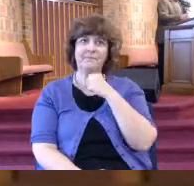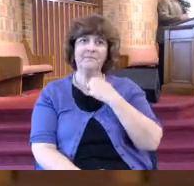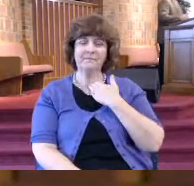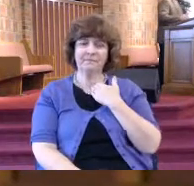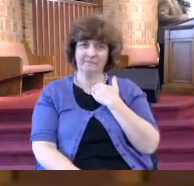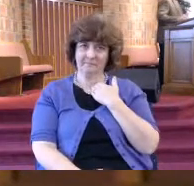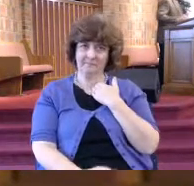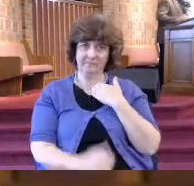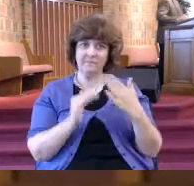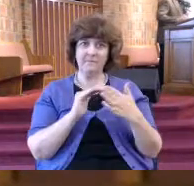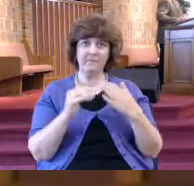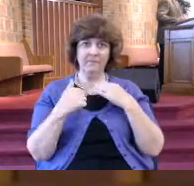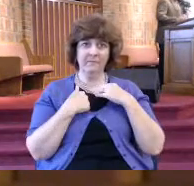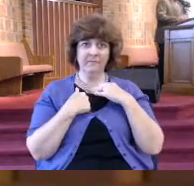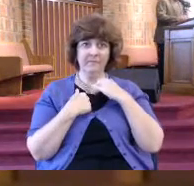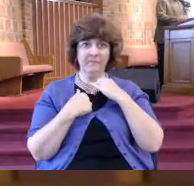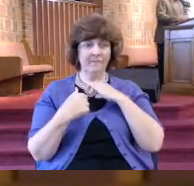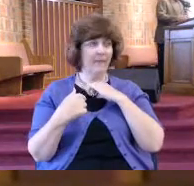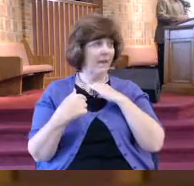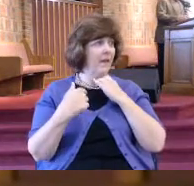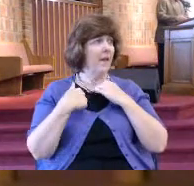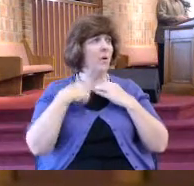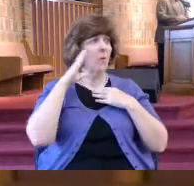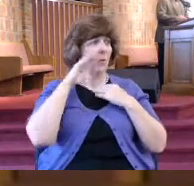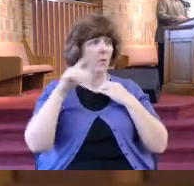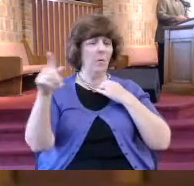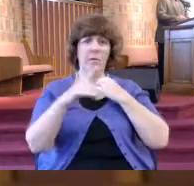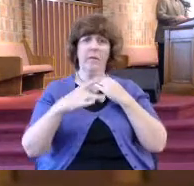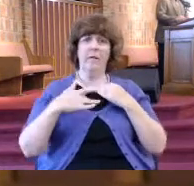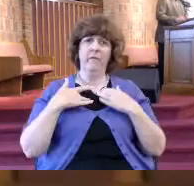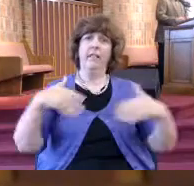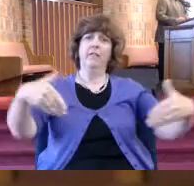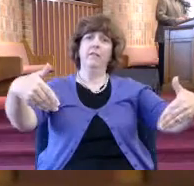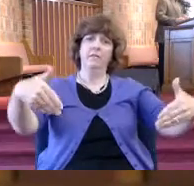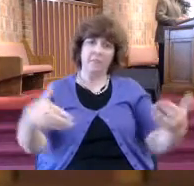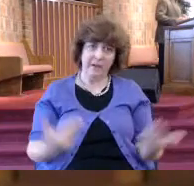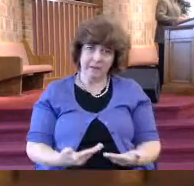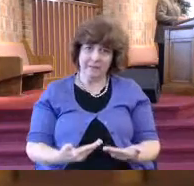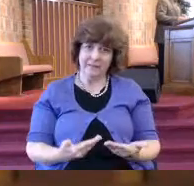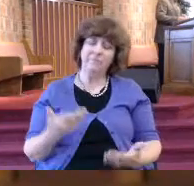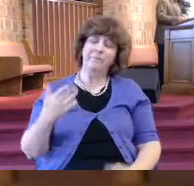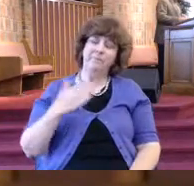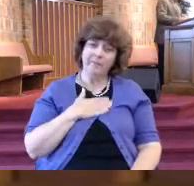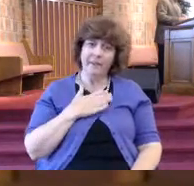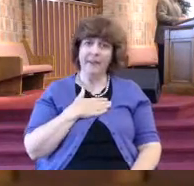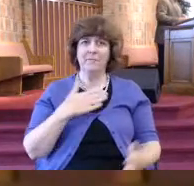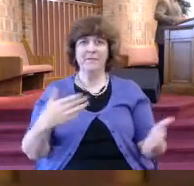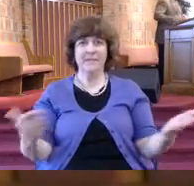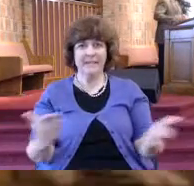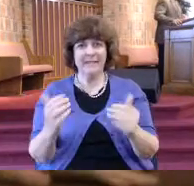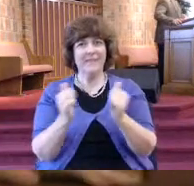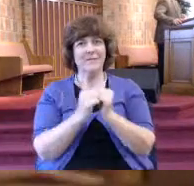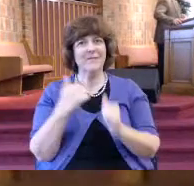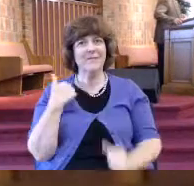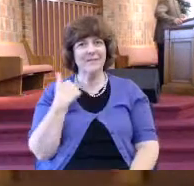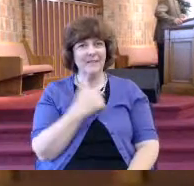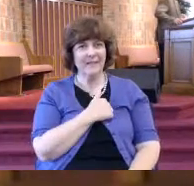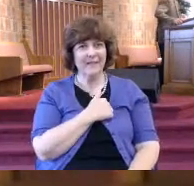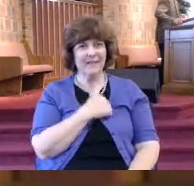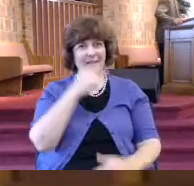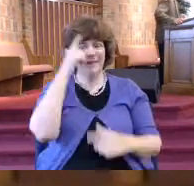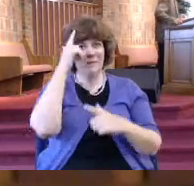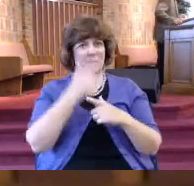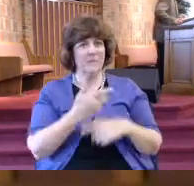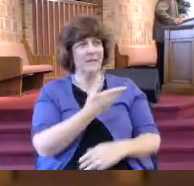And if you don't feel welcomed yet, we certainly hope that you do now. We're glad to have you with us this morning. As Brother Duke Manier said